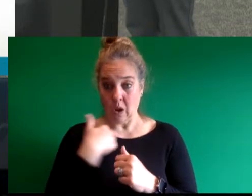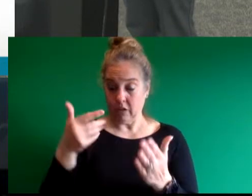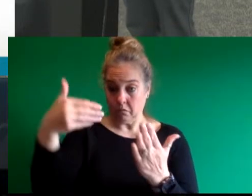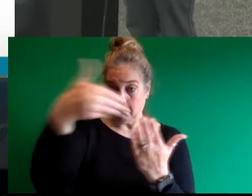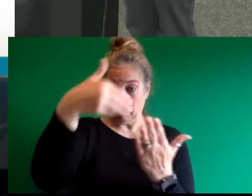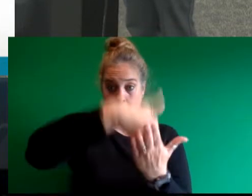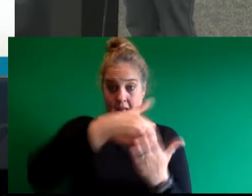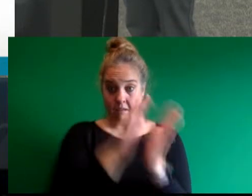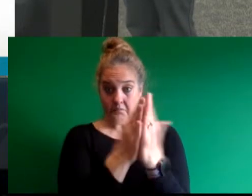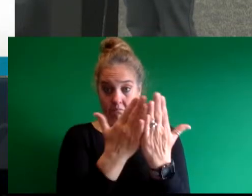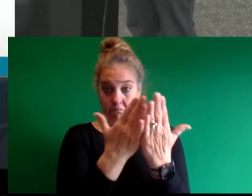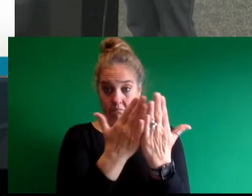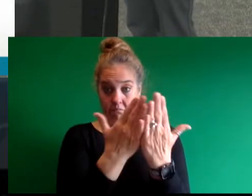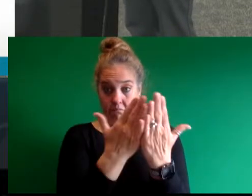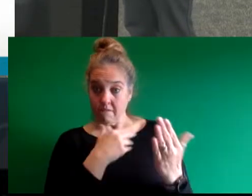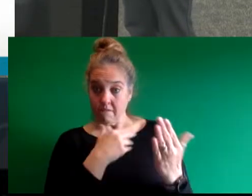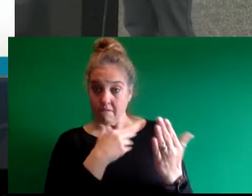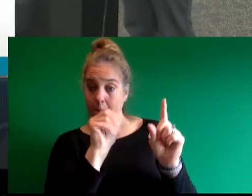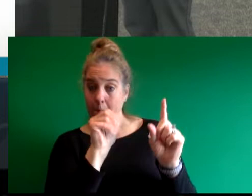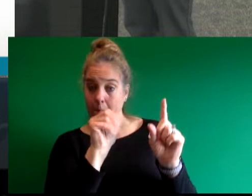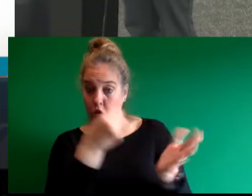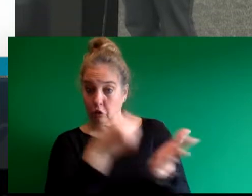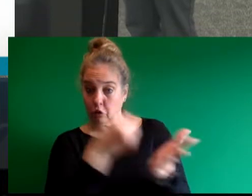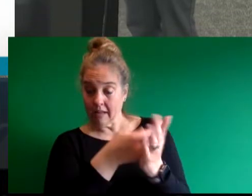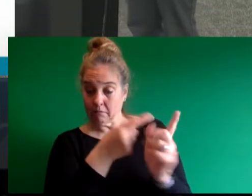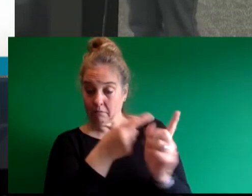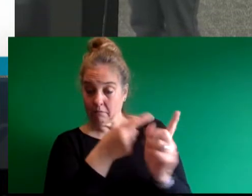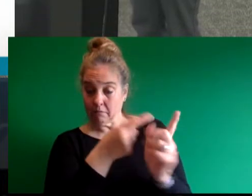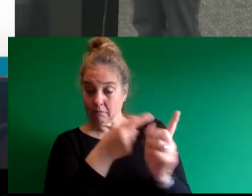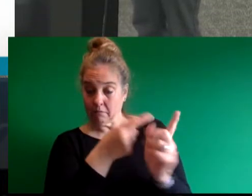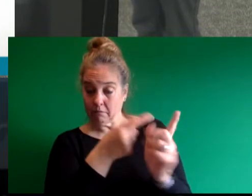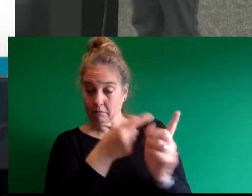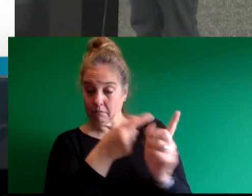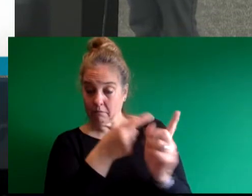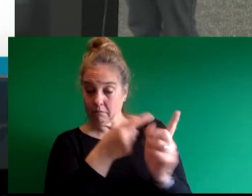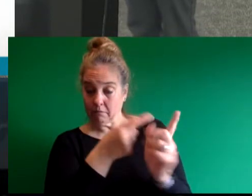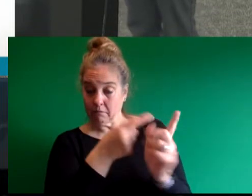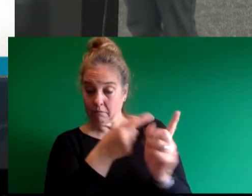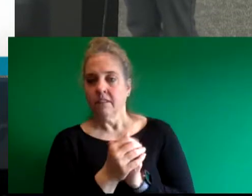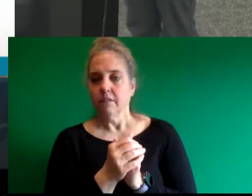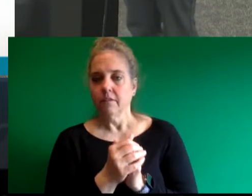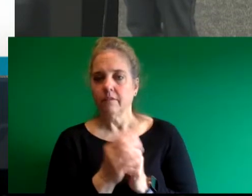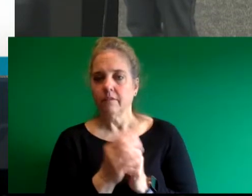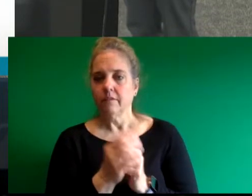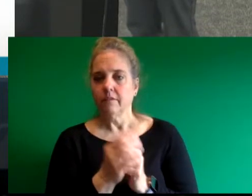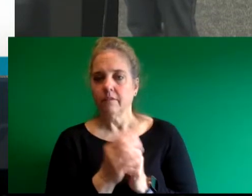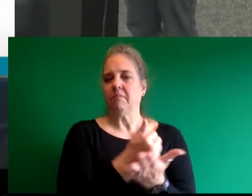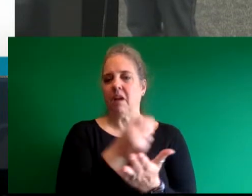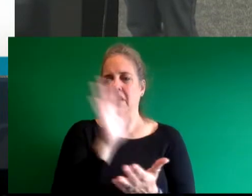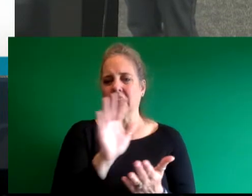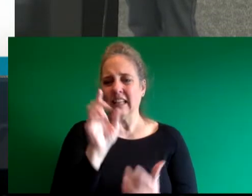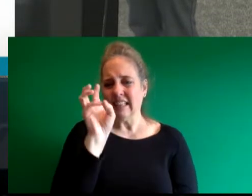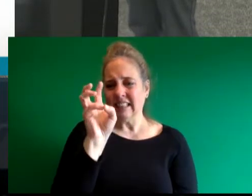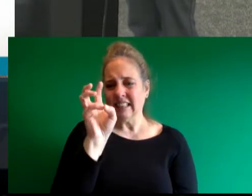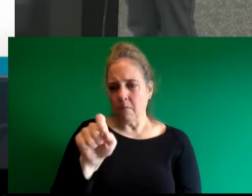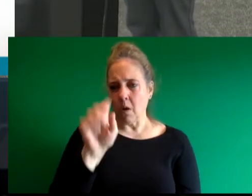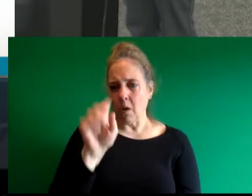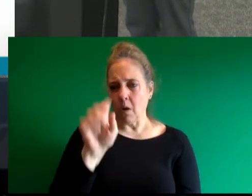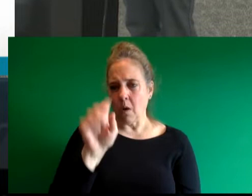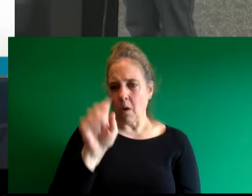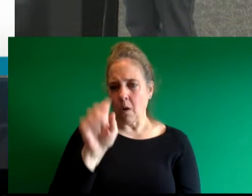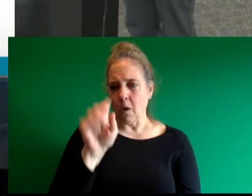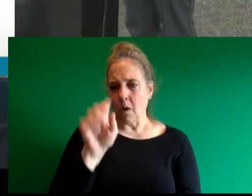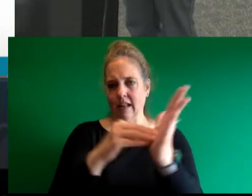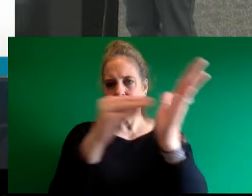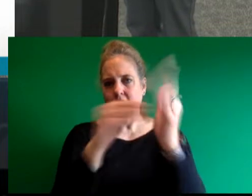records. As of right now, we're looking at revenues about $6.4 million and expenditures about